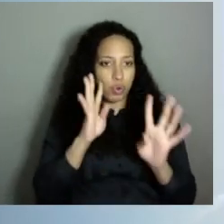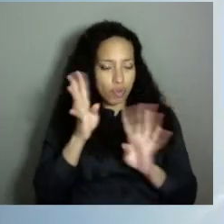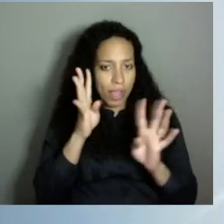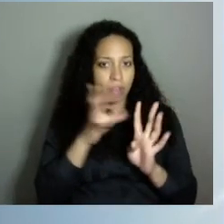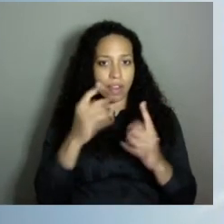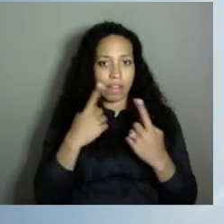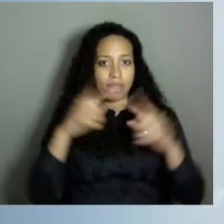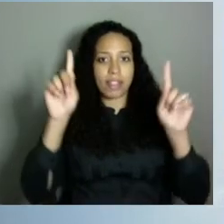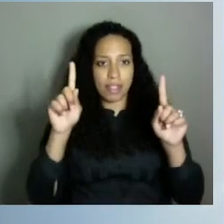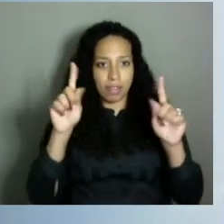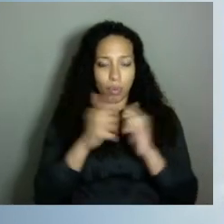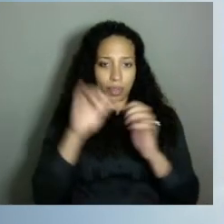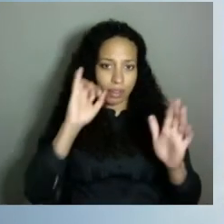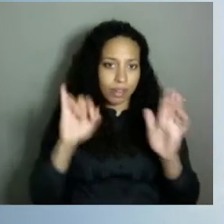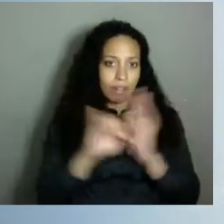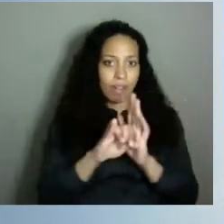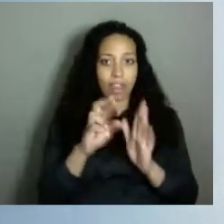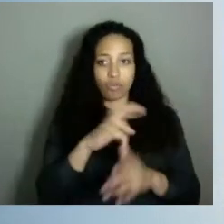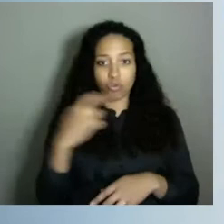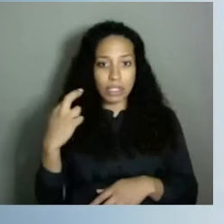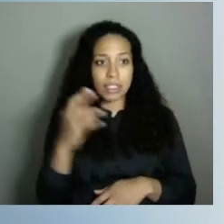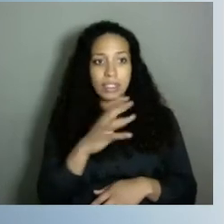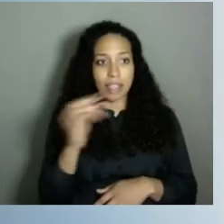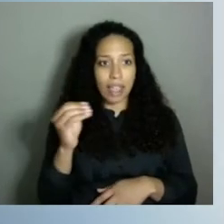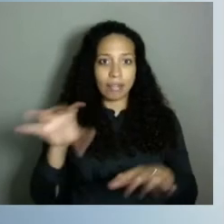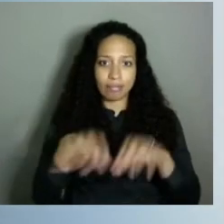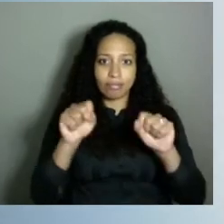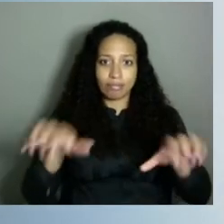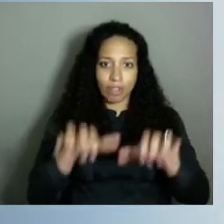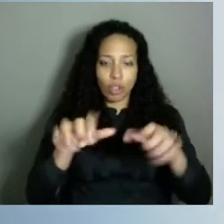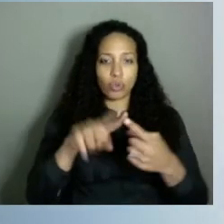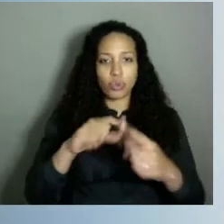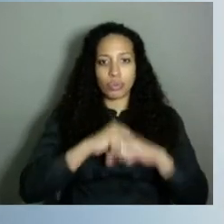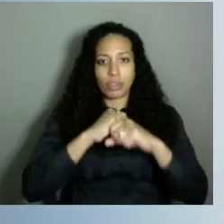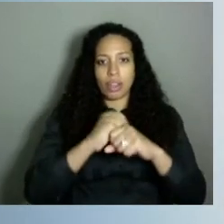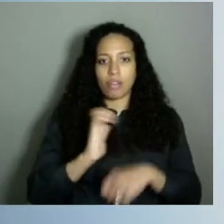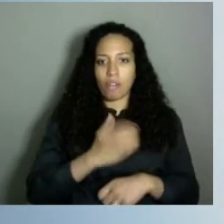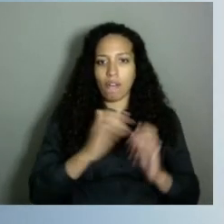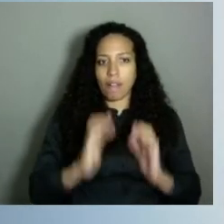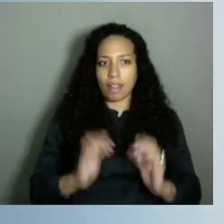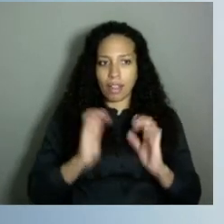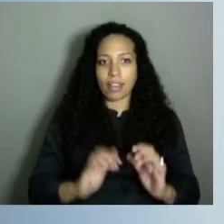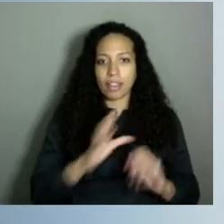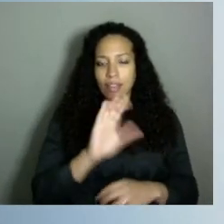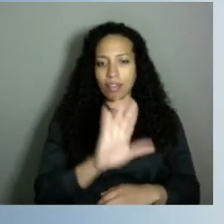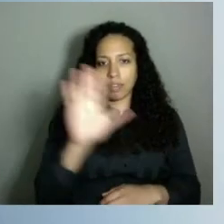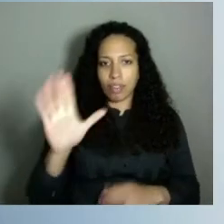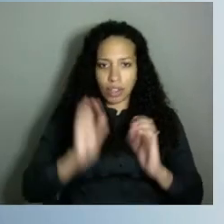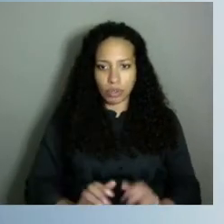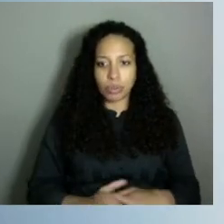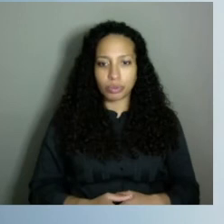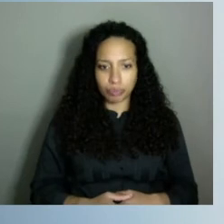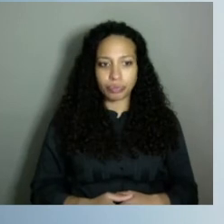in identifying the risks and take actions to protect our clients and their customers. By leveraging our